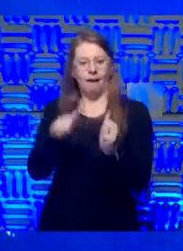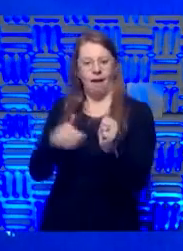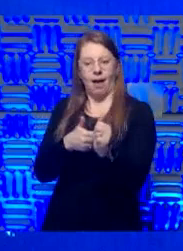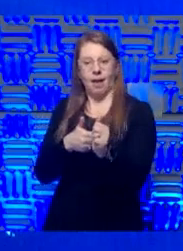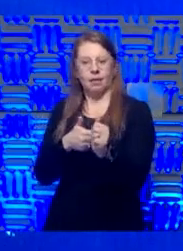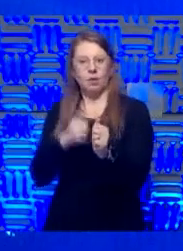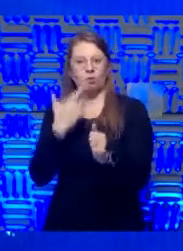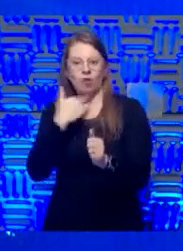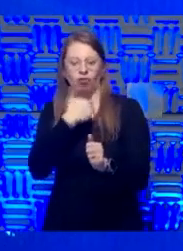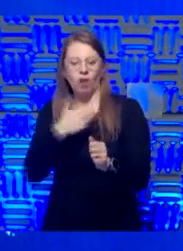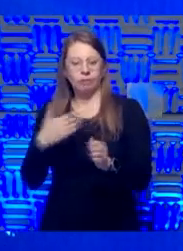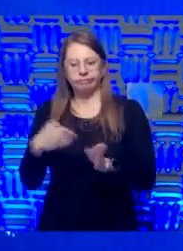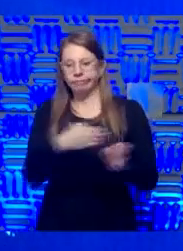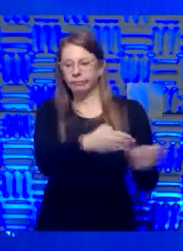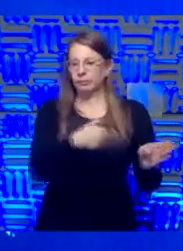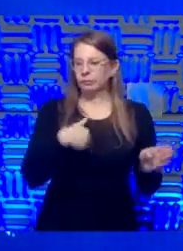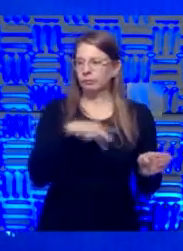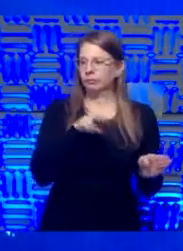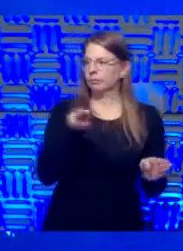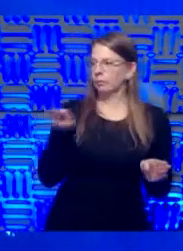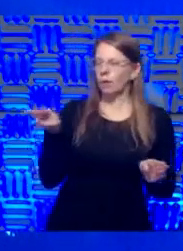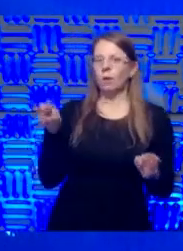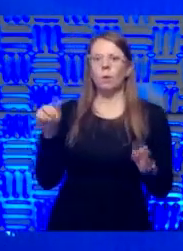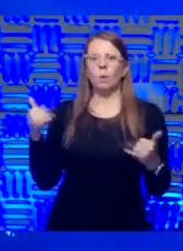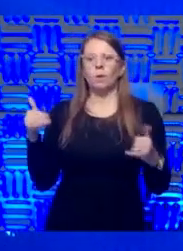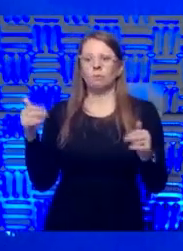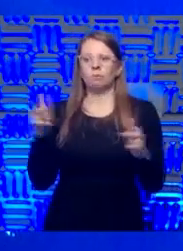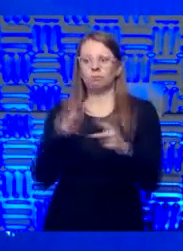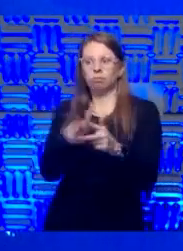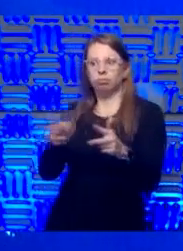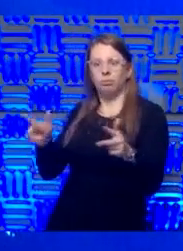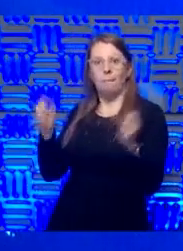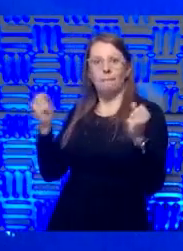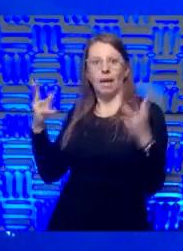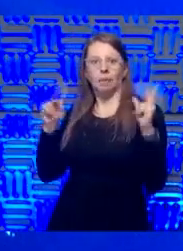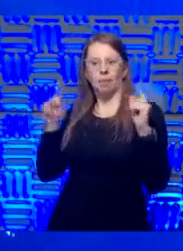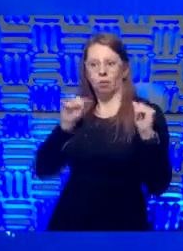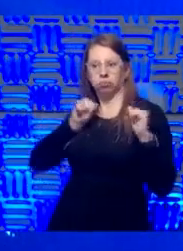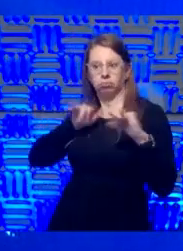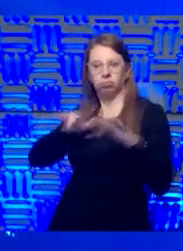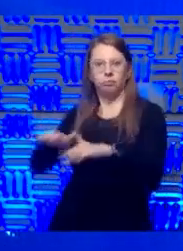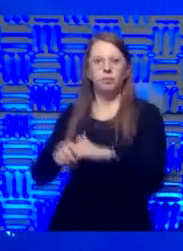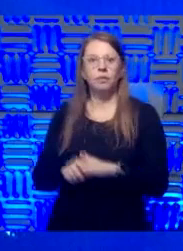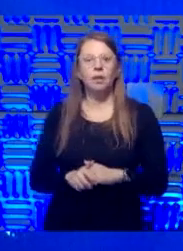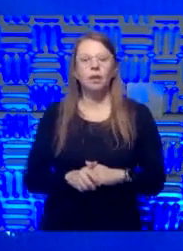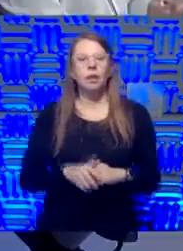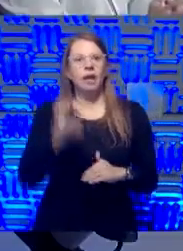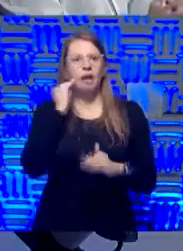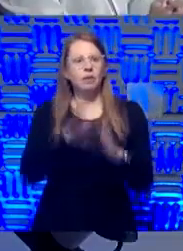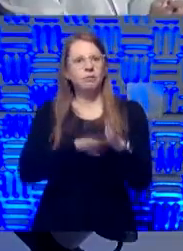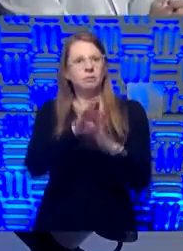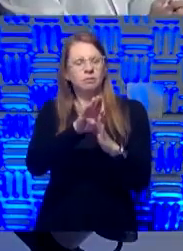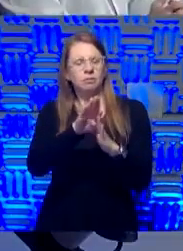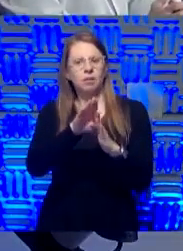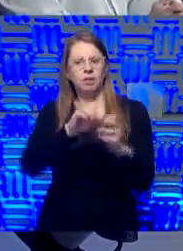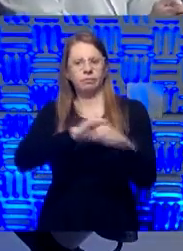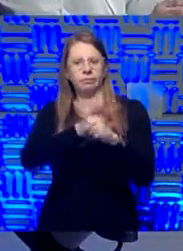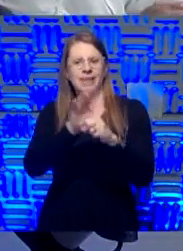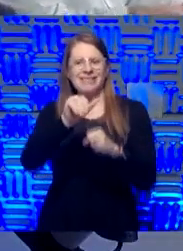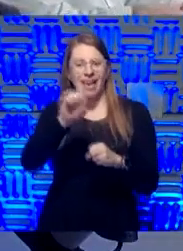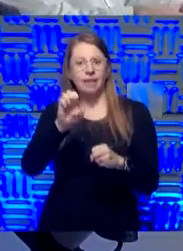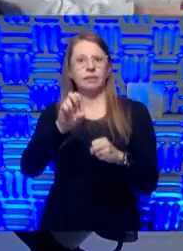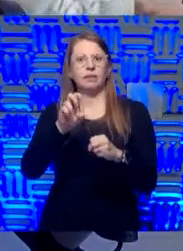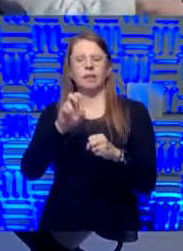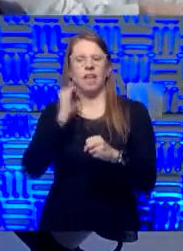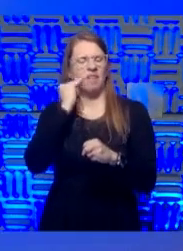packed again. And it's like, gosh, things are going on. Yeah. Are we going to see an increase? And if we don't, what does that mean? So I think we would